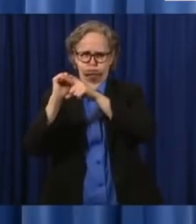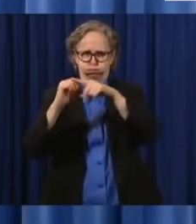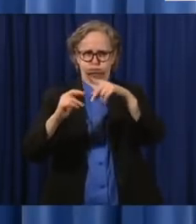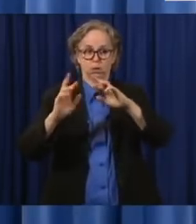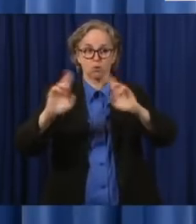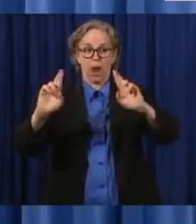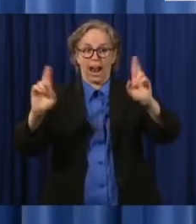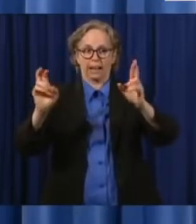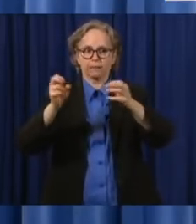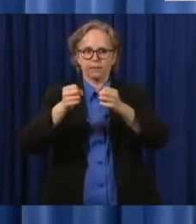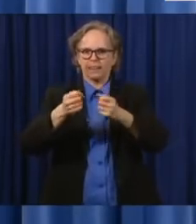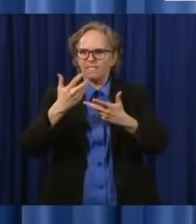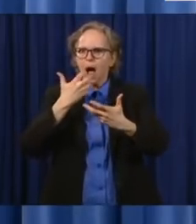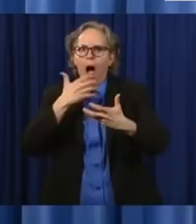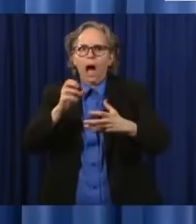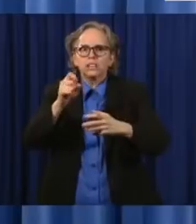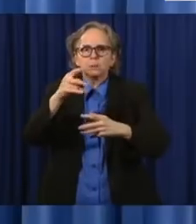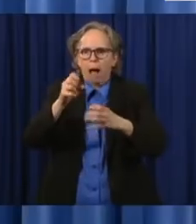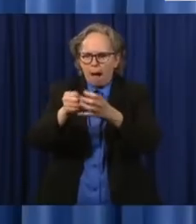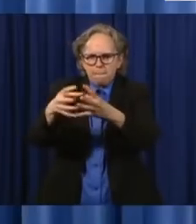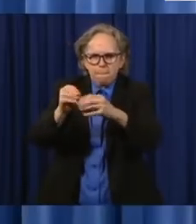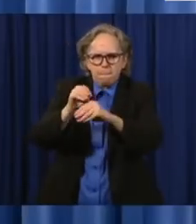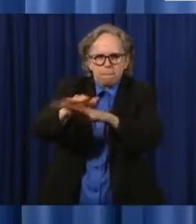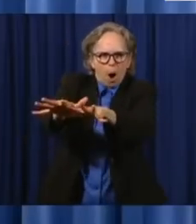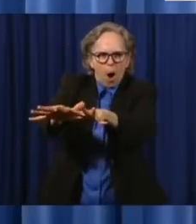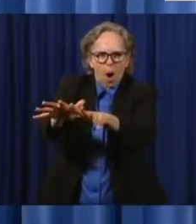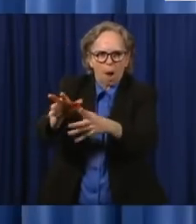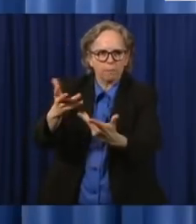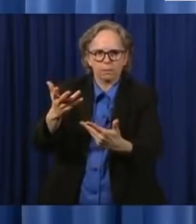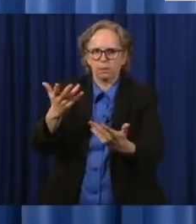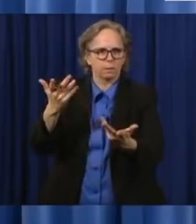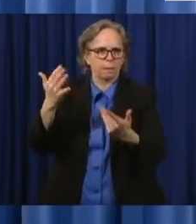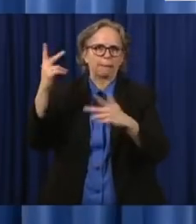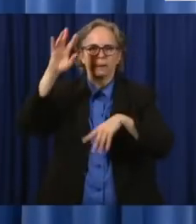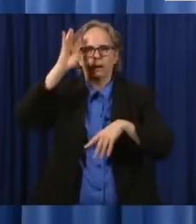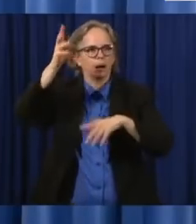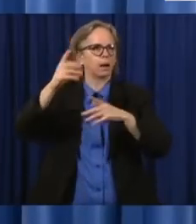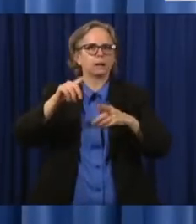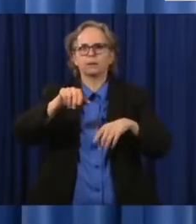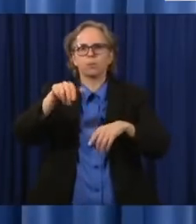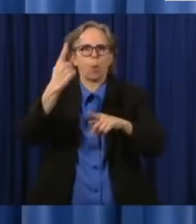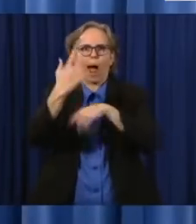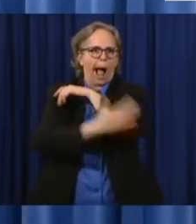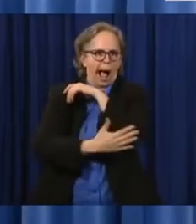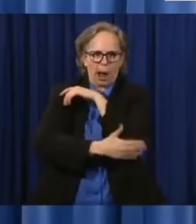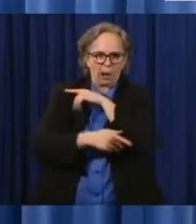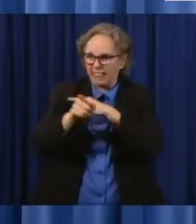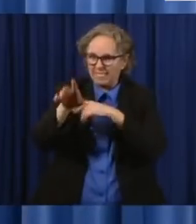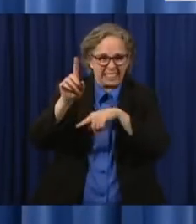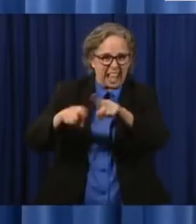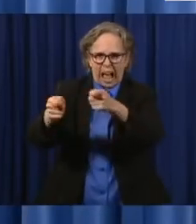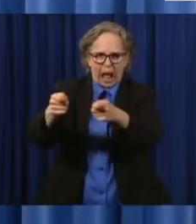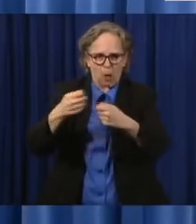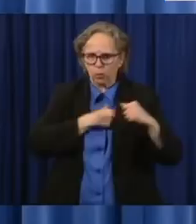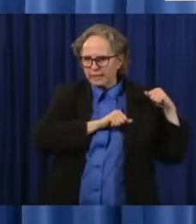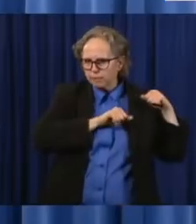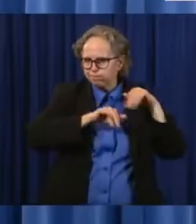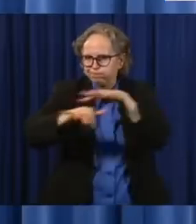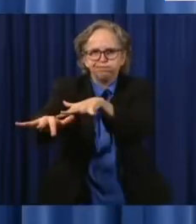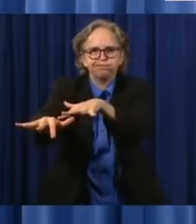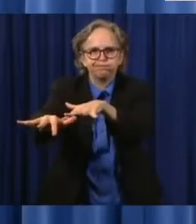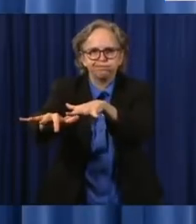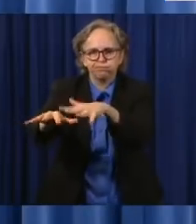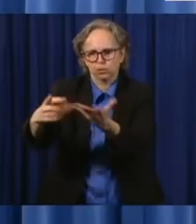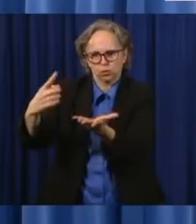in Brown County, and they don't have the ability to handle that, we want to be able to, on the tracing